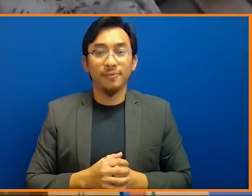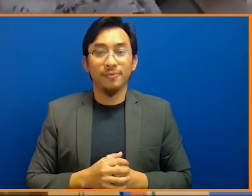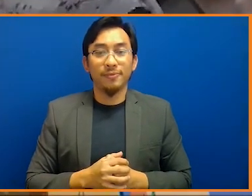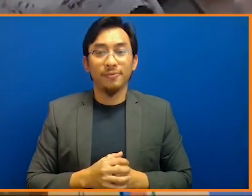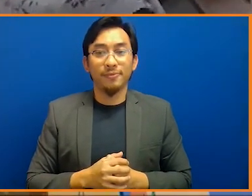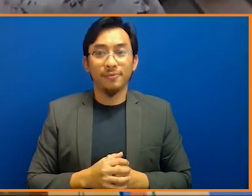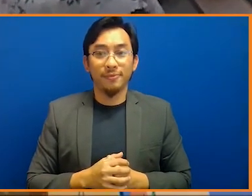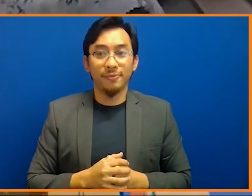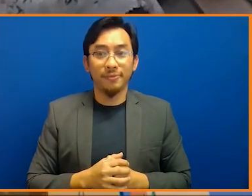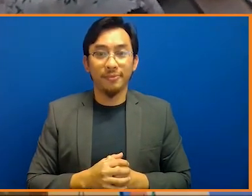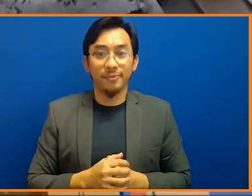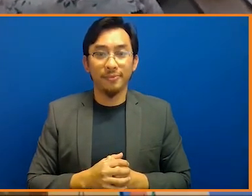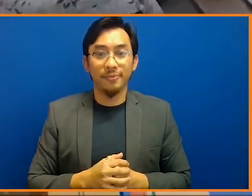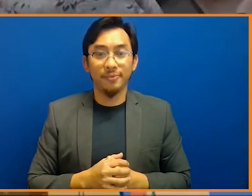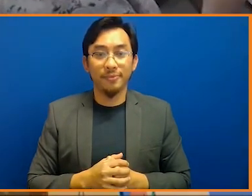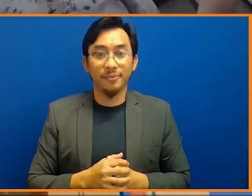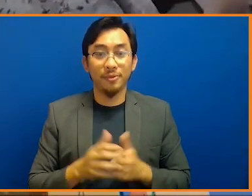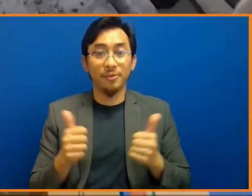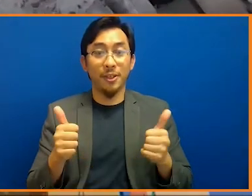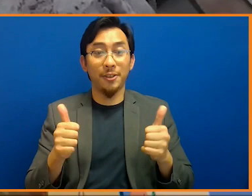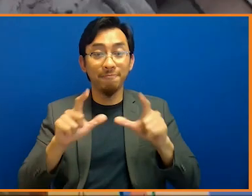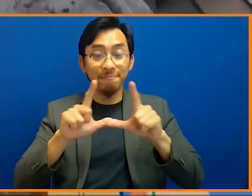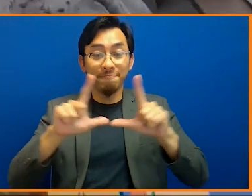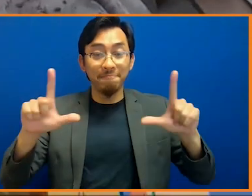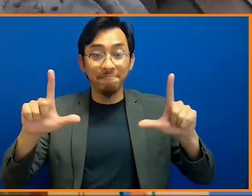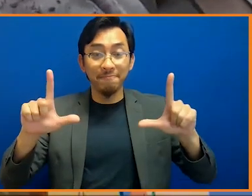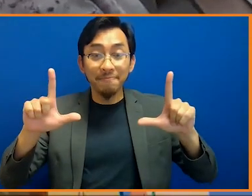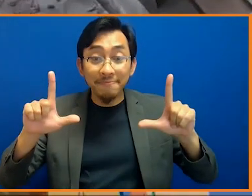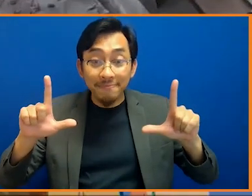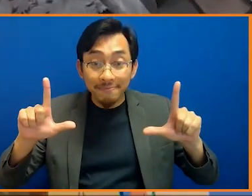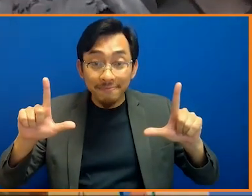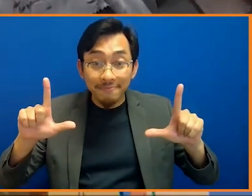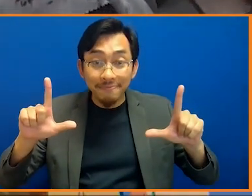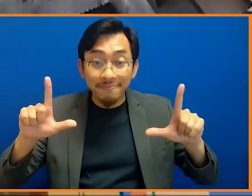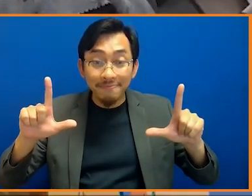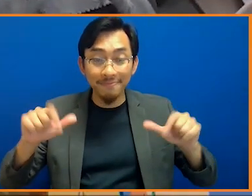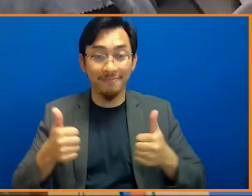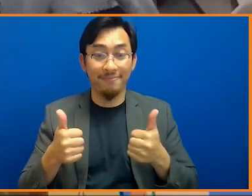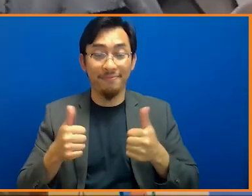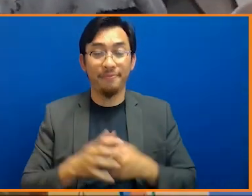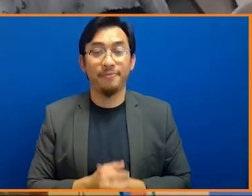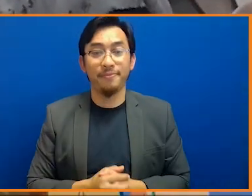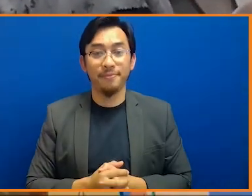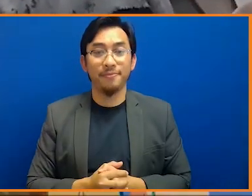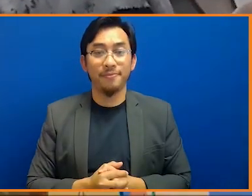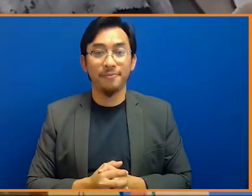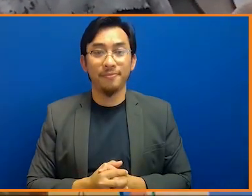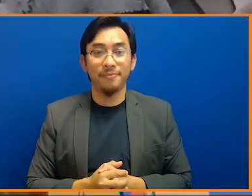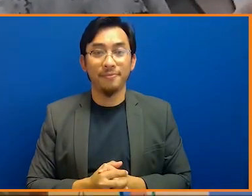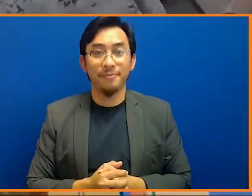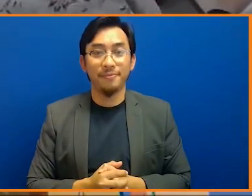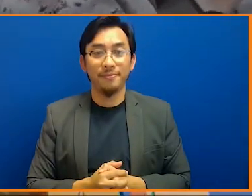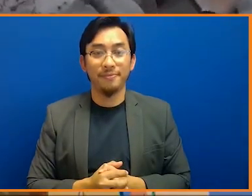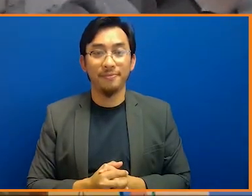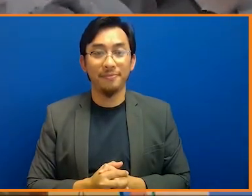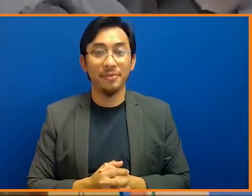the on-site. You guys facing your own laptop, or you want to face the camera there?